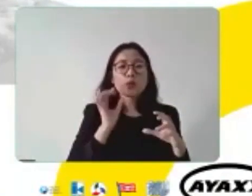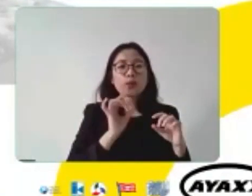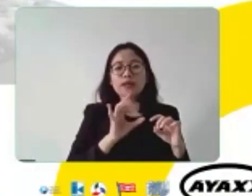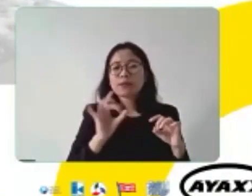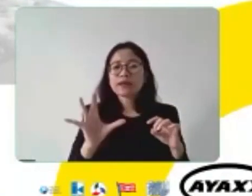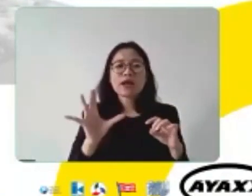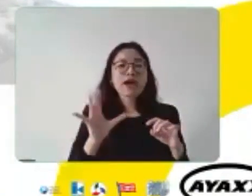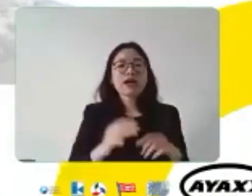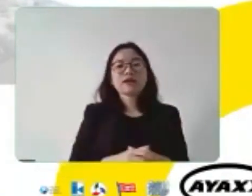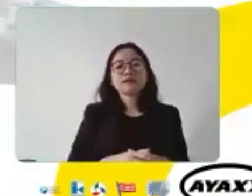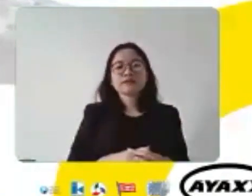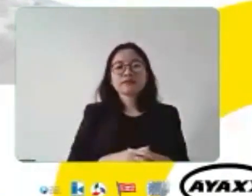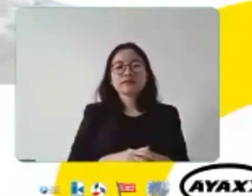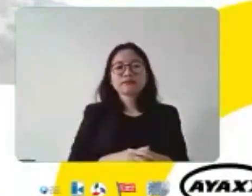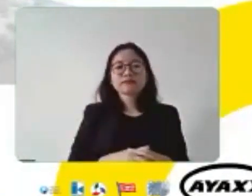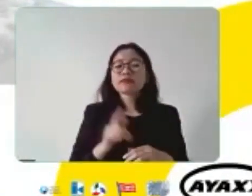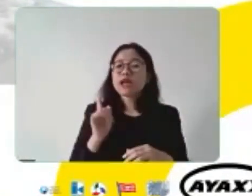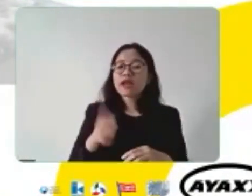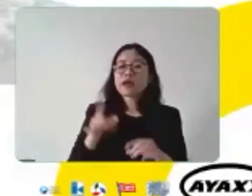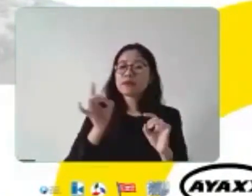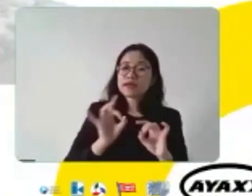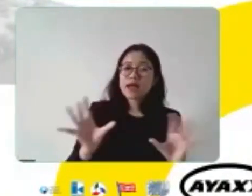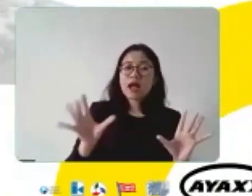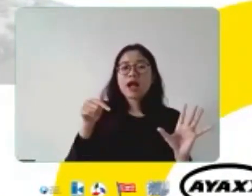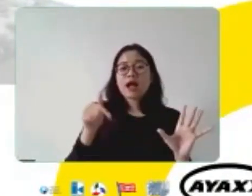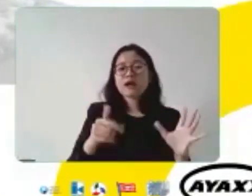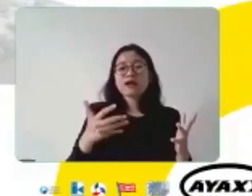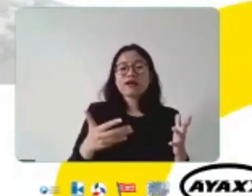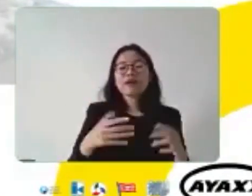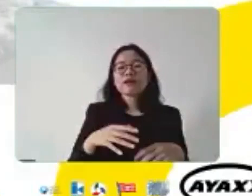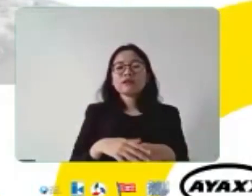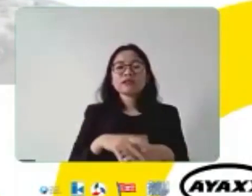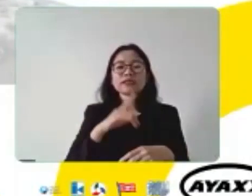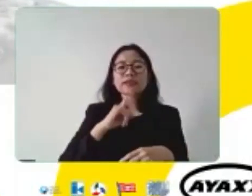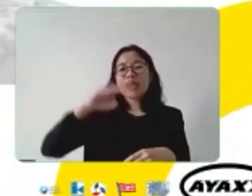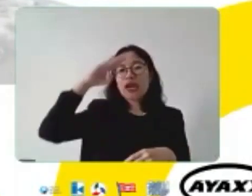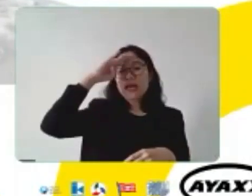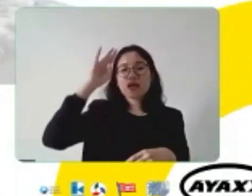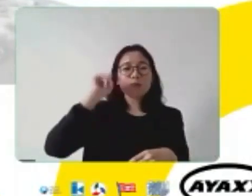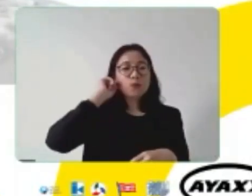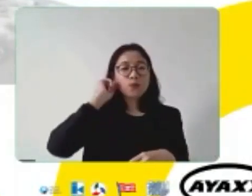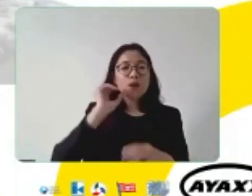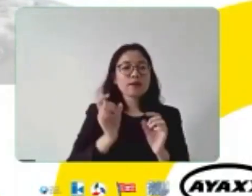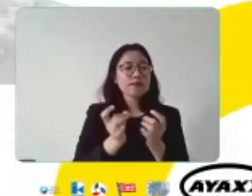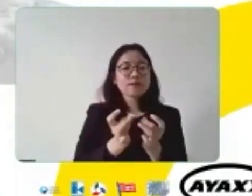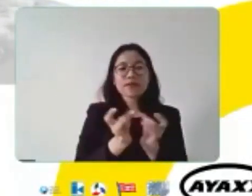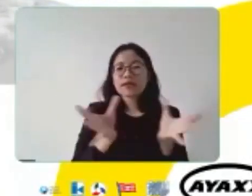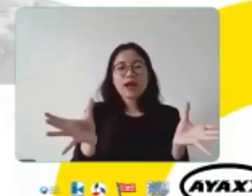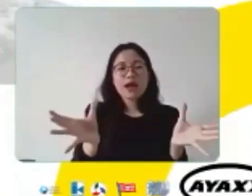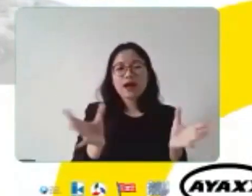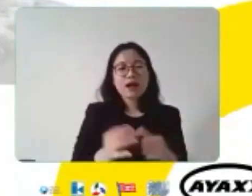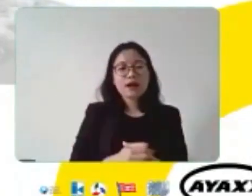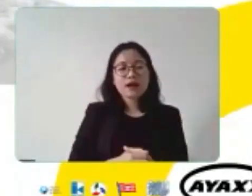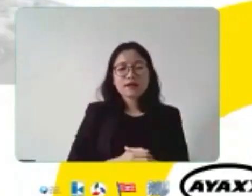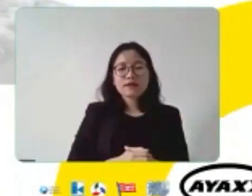males. And again, the elderly have a much higher risk compared to